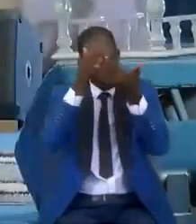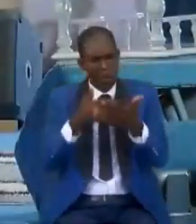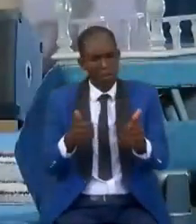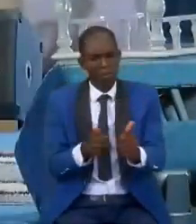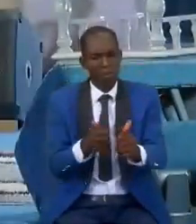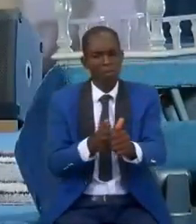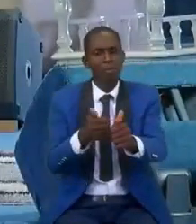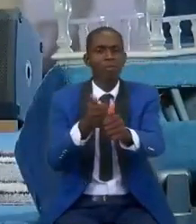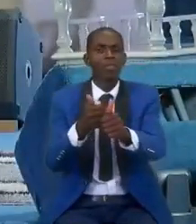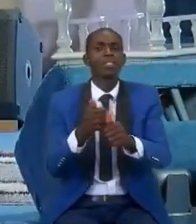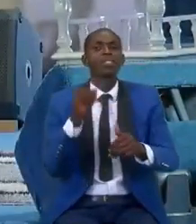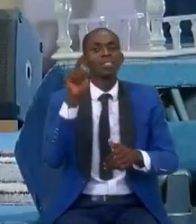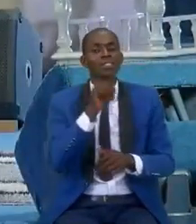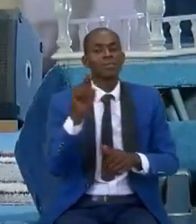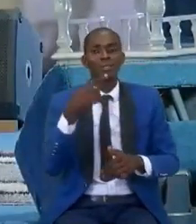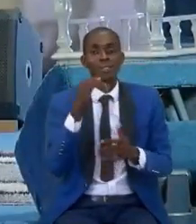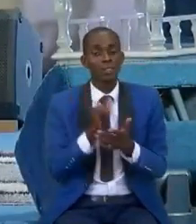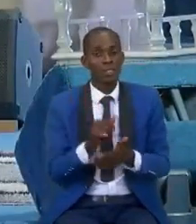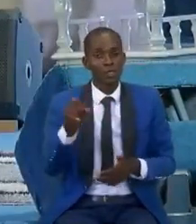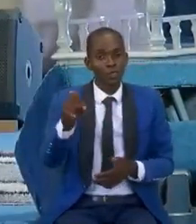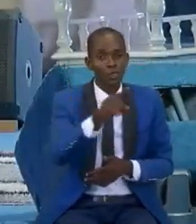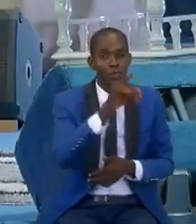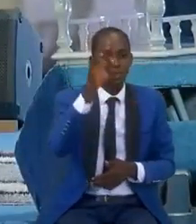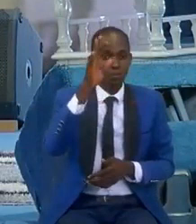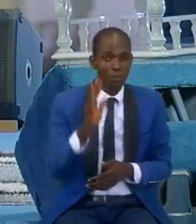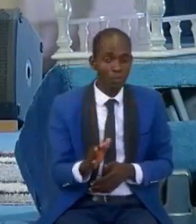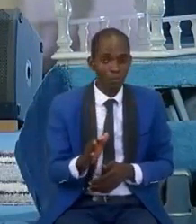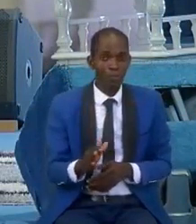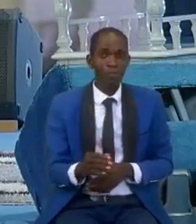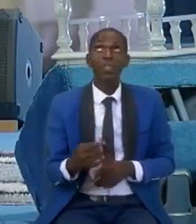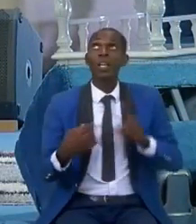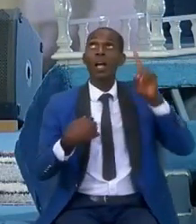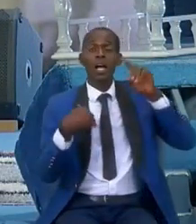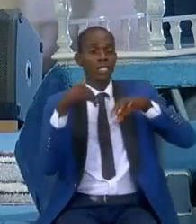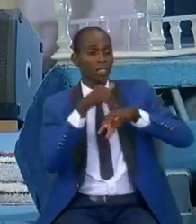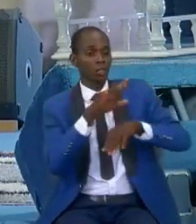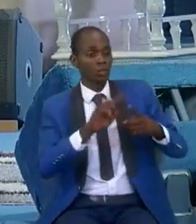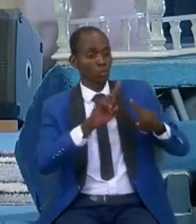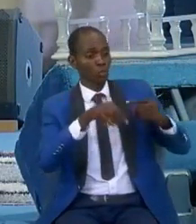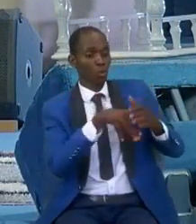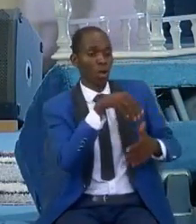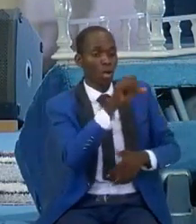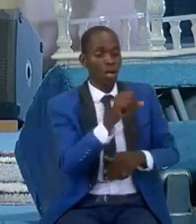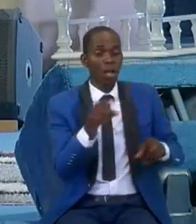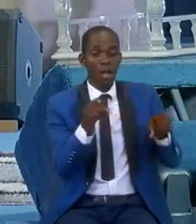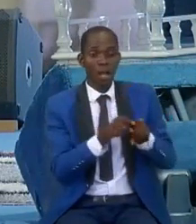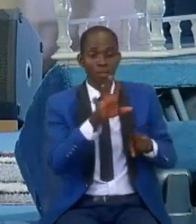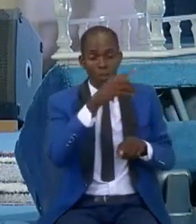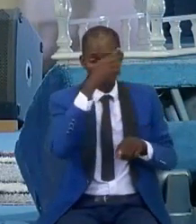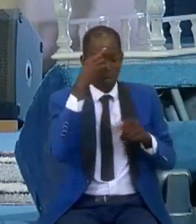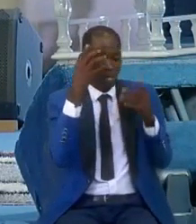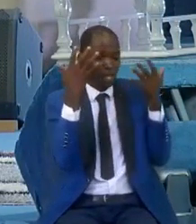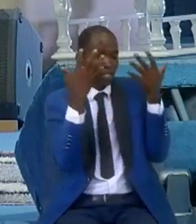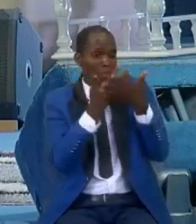go forth, and as the shadow follows you every time, and Satan cannot change